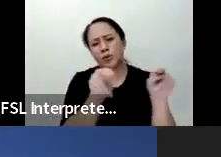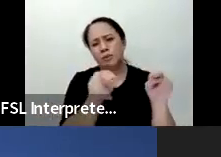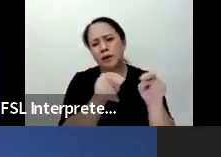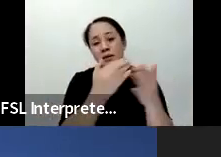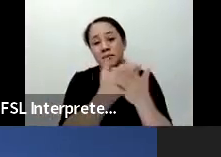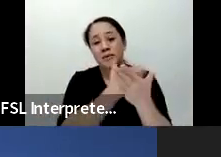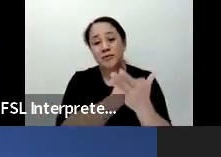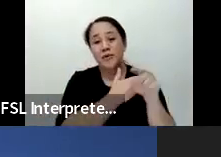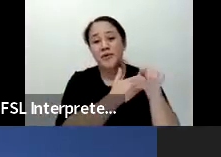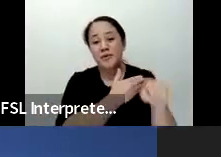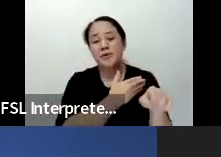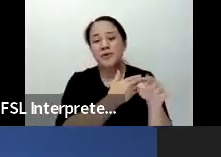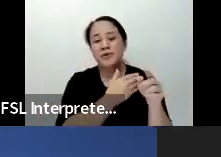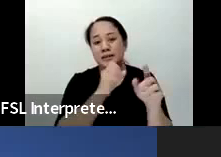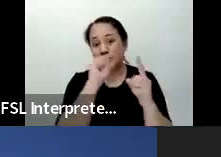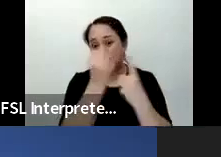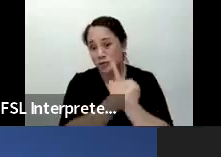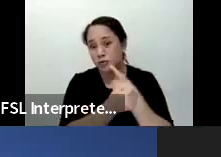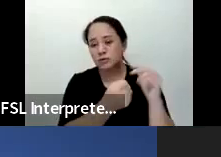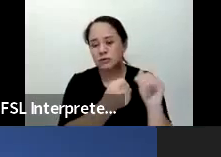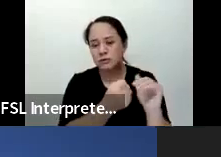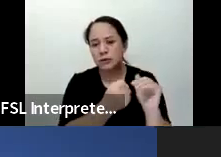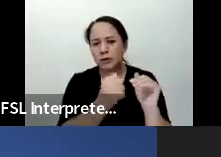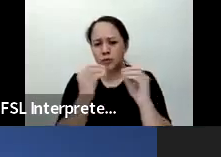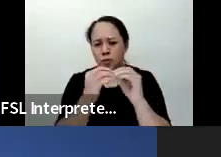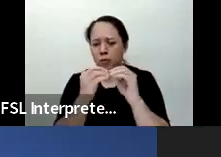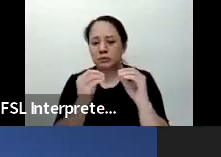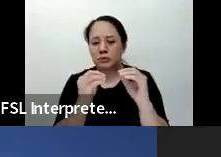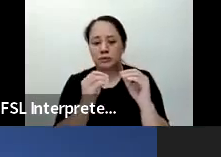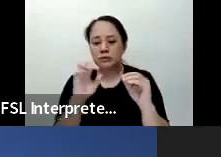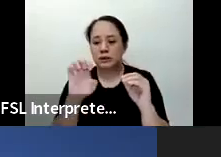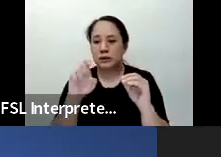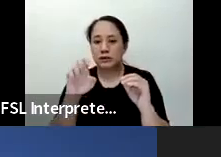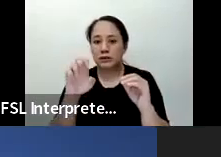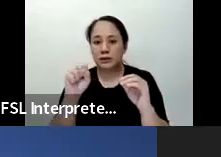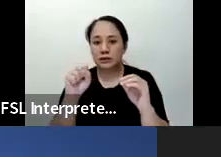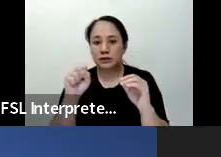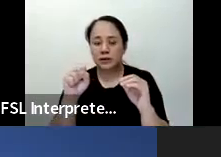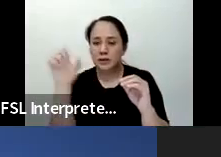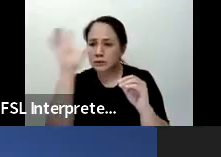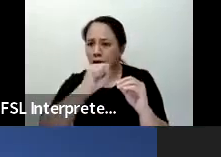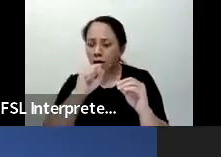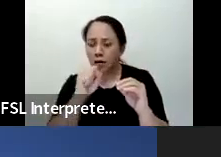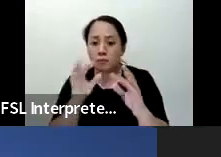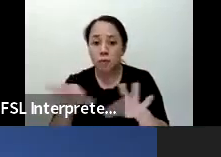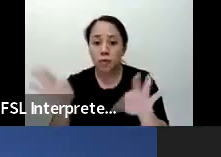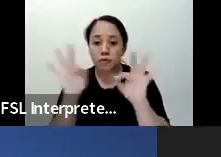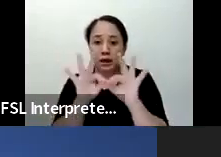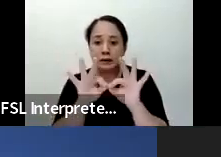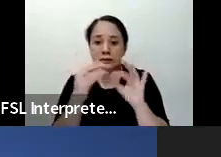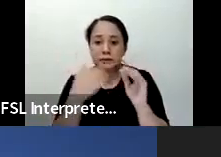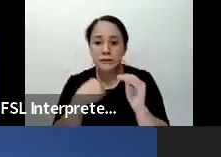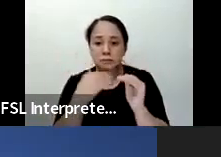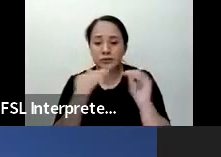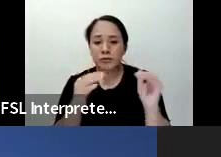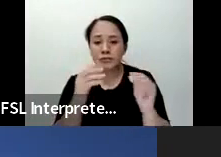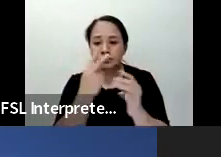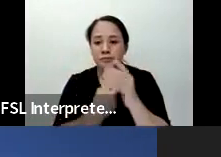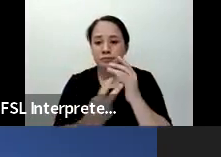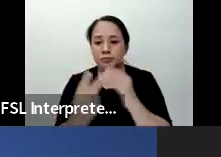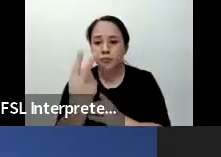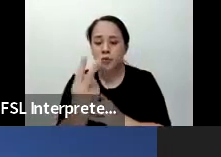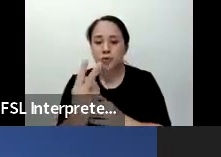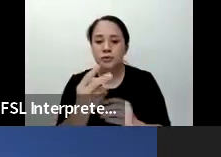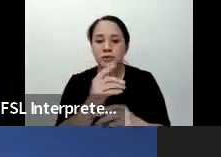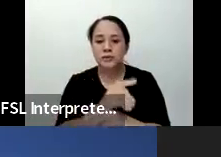pre-pandemic conditions. So estimating excess deaths is really important because it can quantify both the direct and